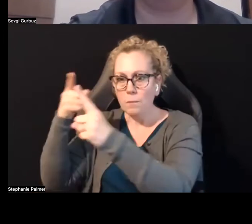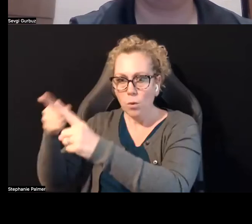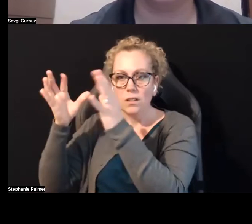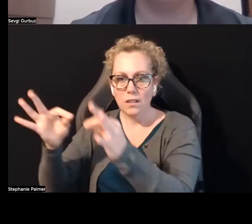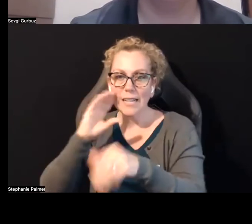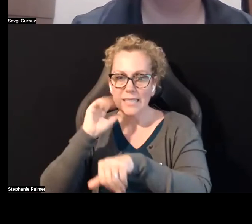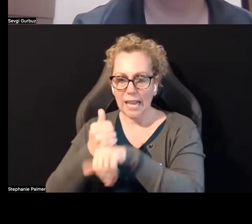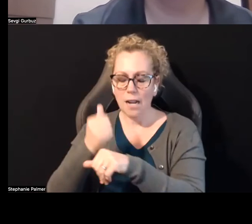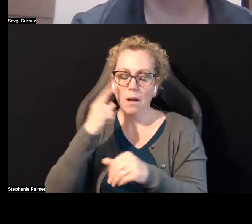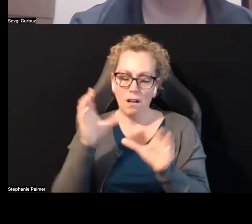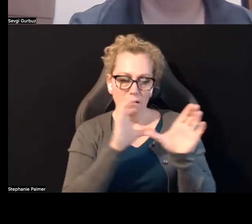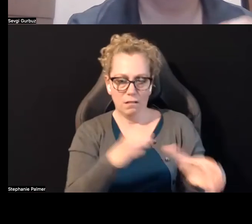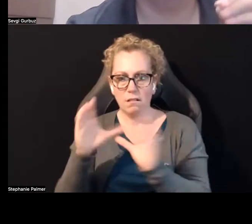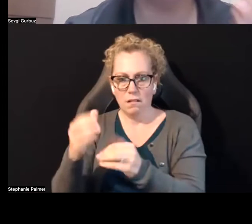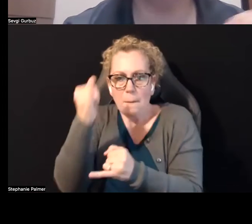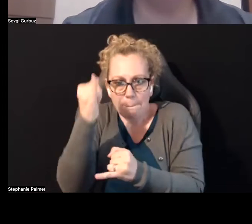boundary.